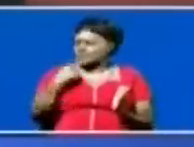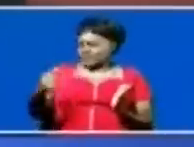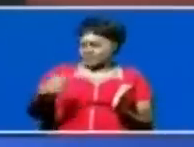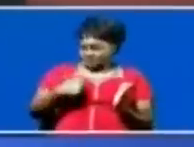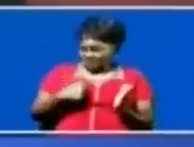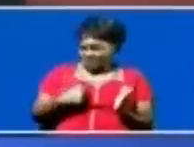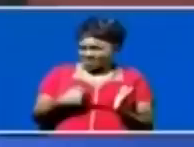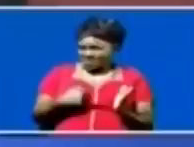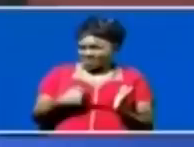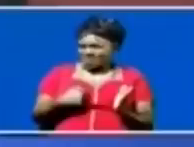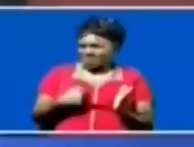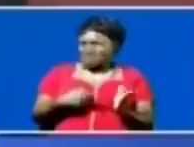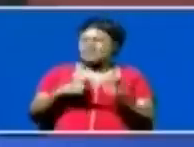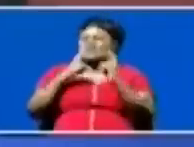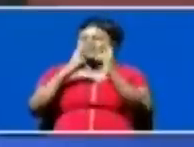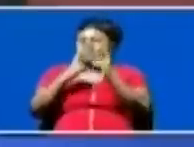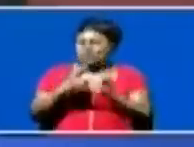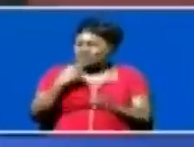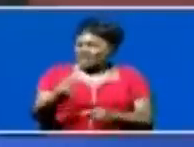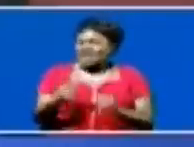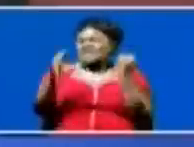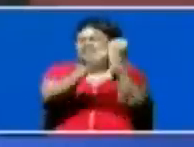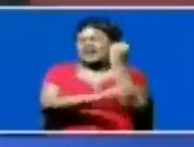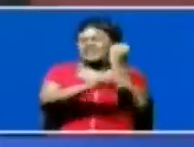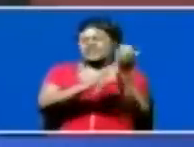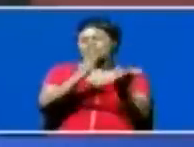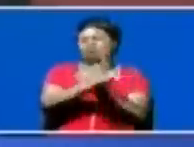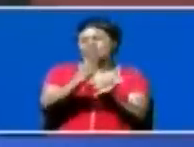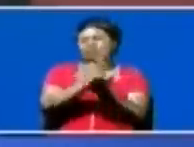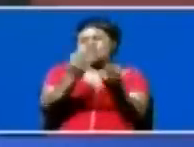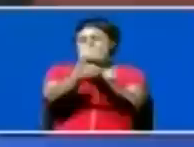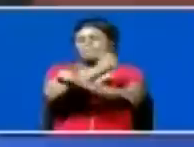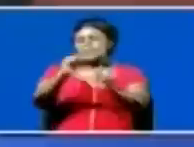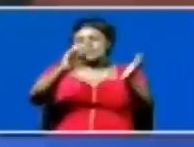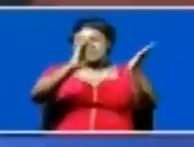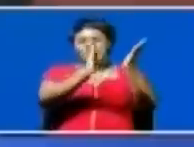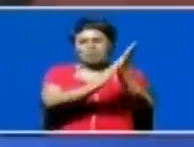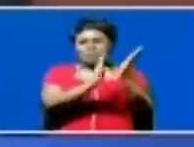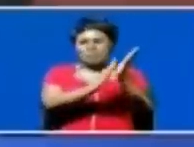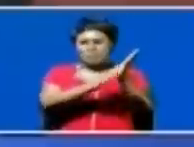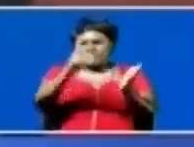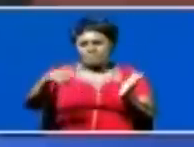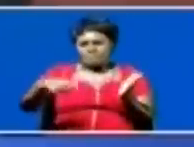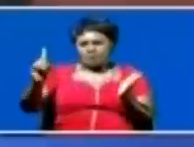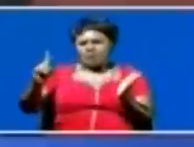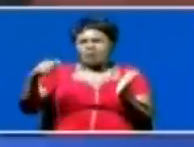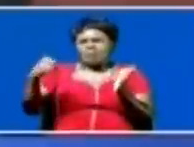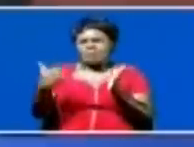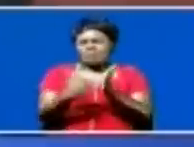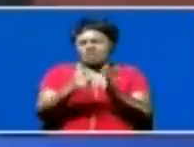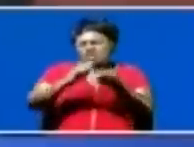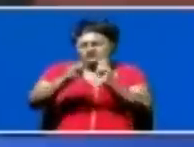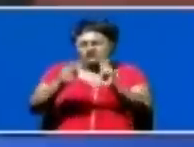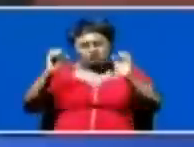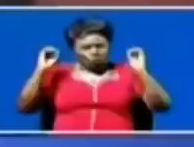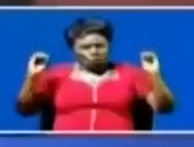me that they can report to the country that the presidential memorandum was passed without a single